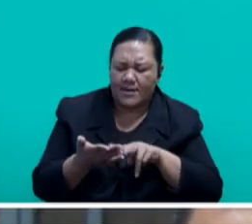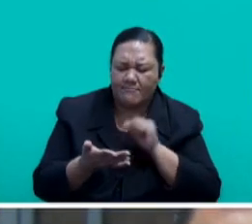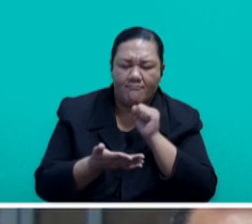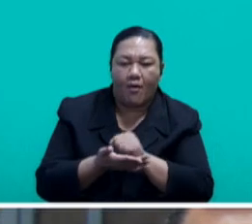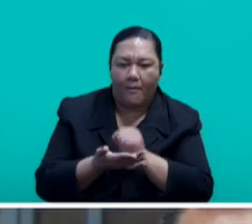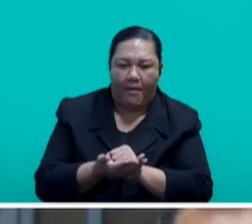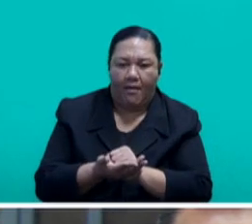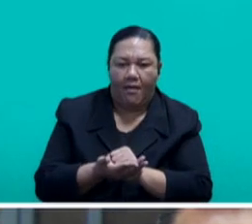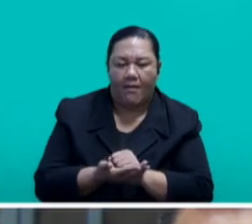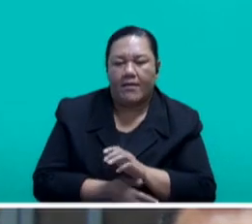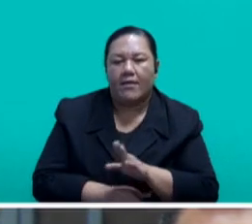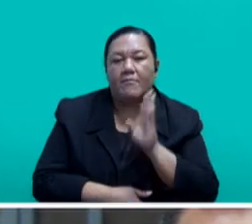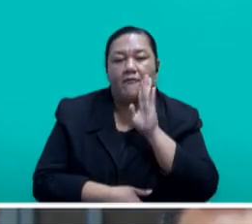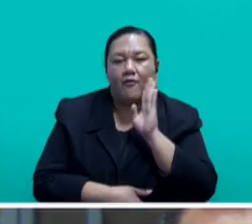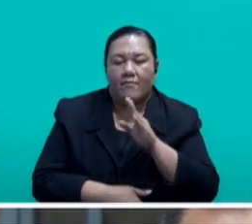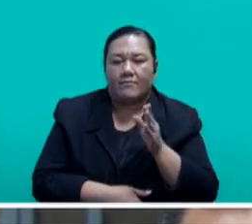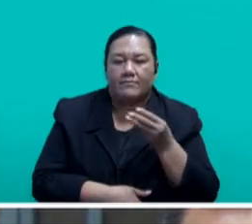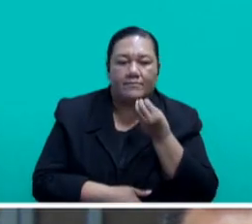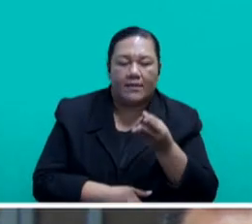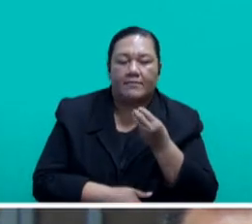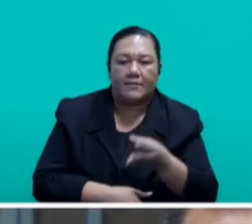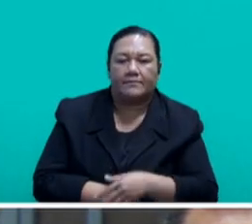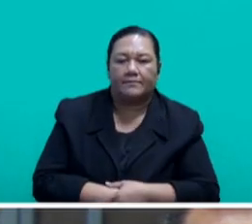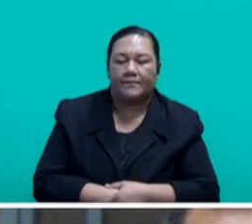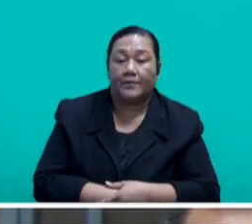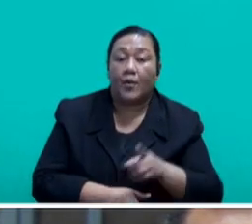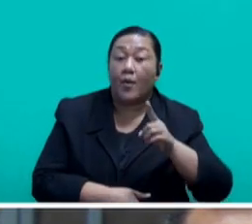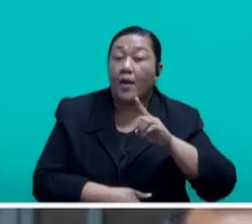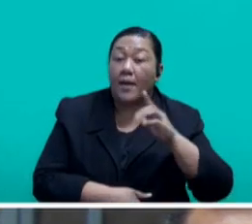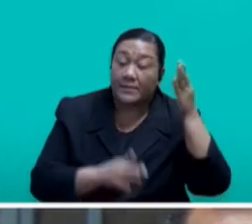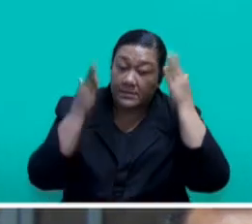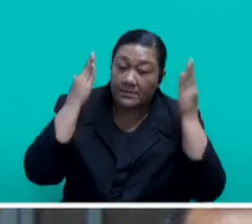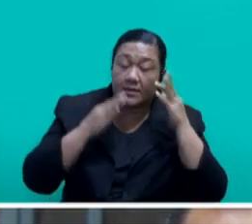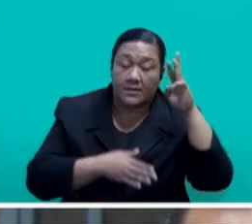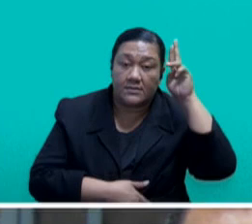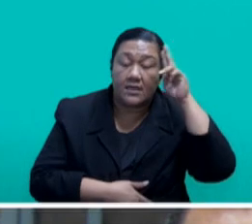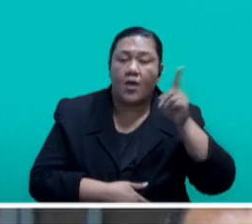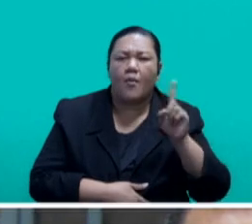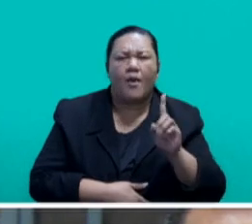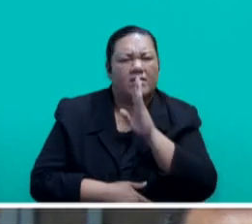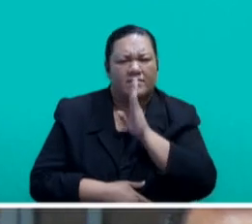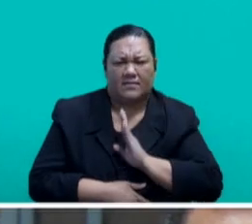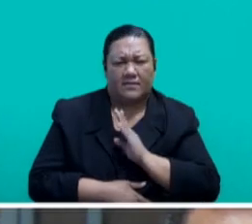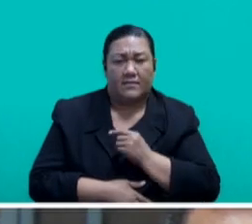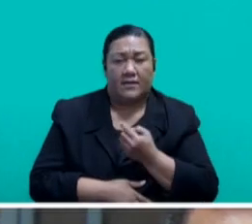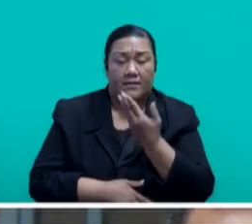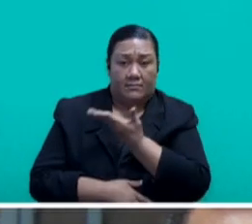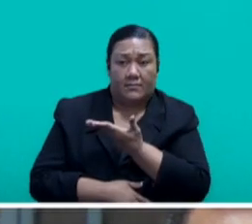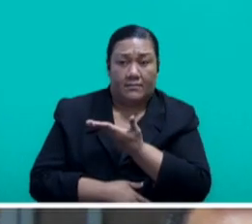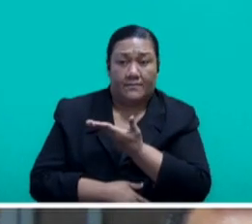Mr. Speaker, sir, what saddens me is the continuous